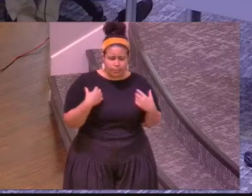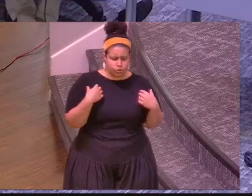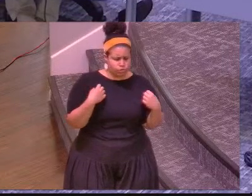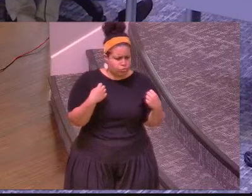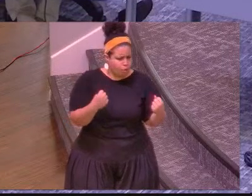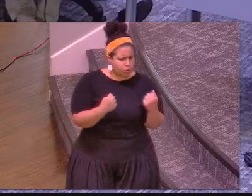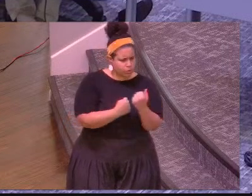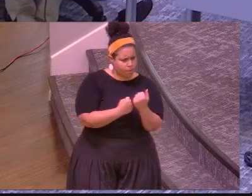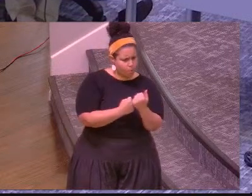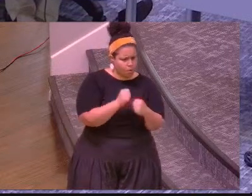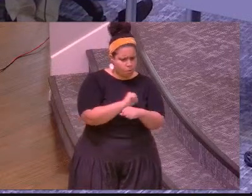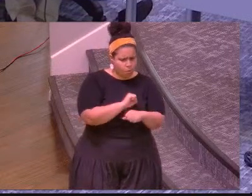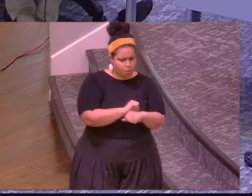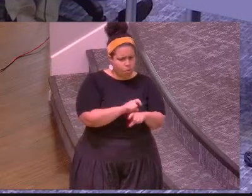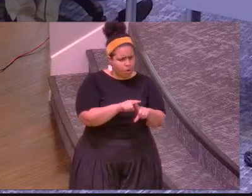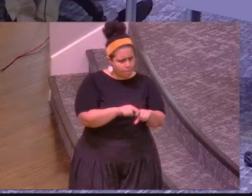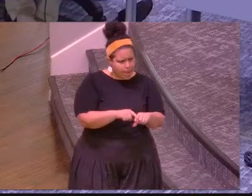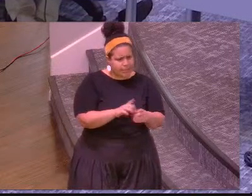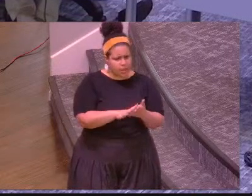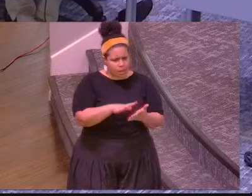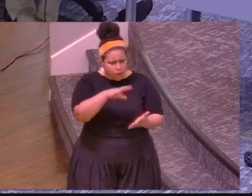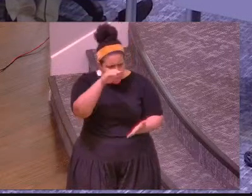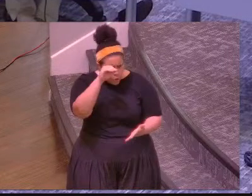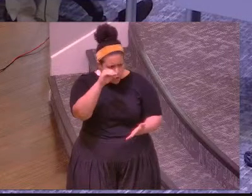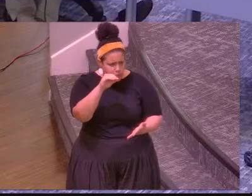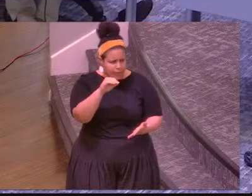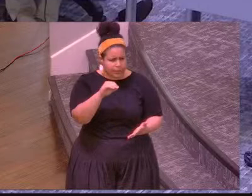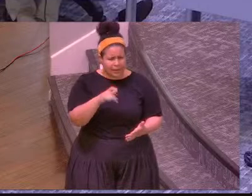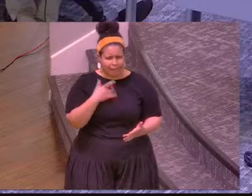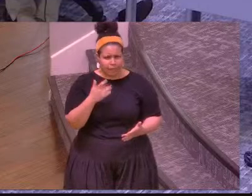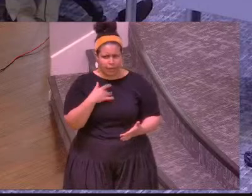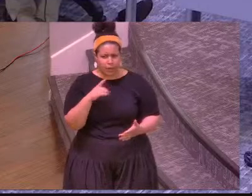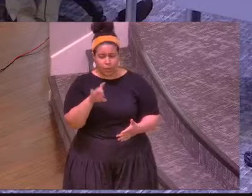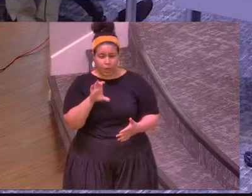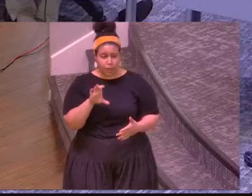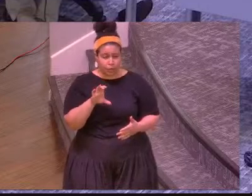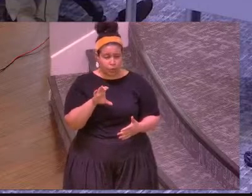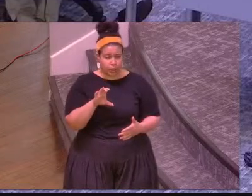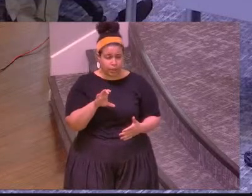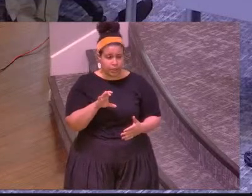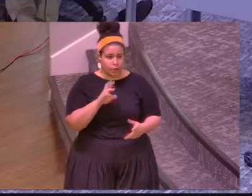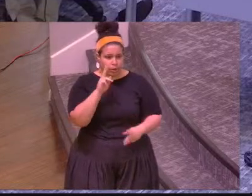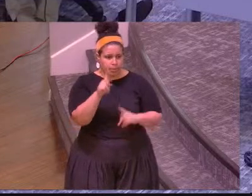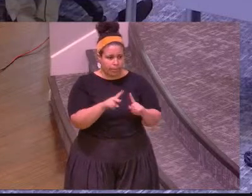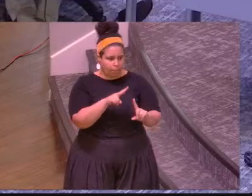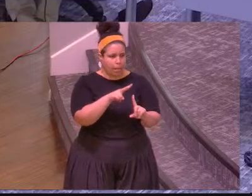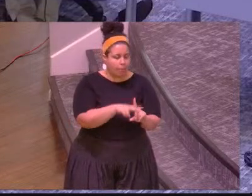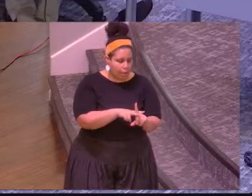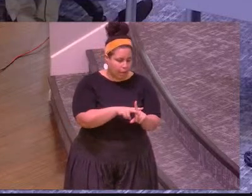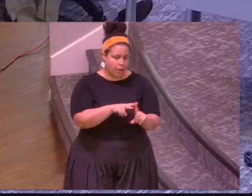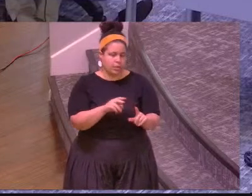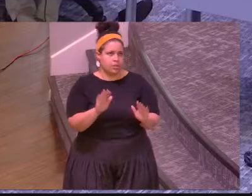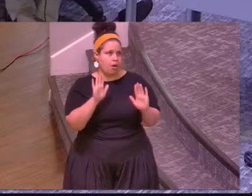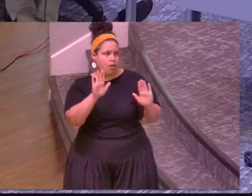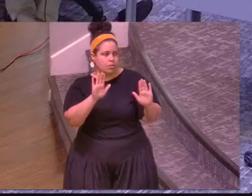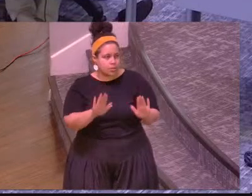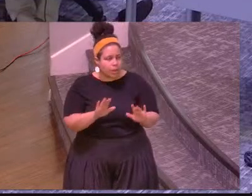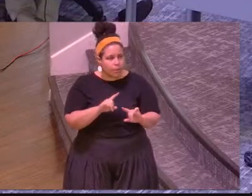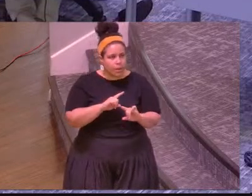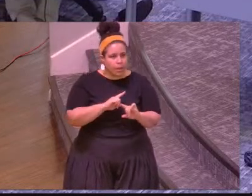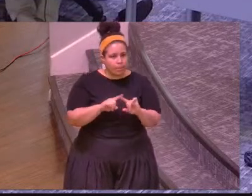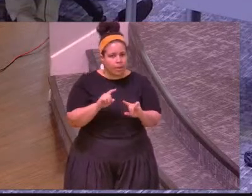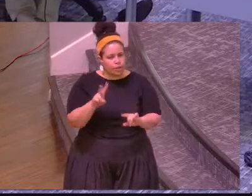of work-based learning, and I think 100 applicants are great, but if we had 200, it'd be better, I